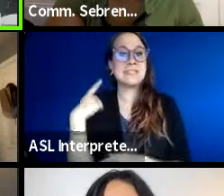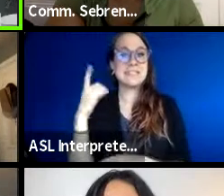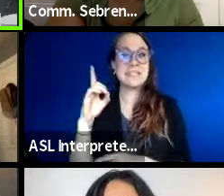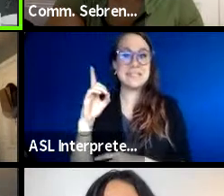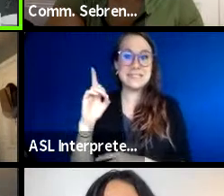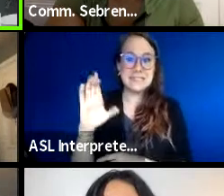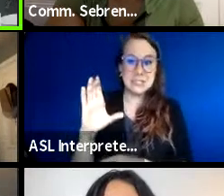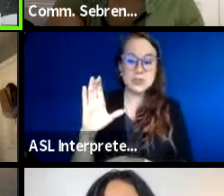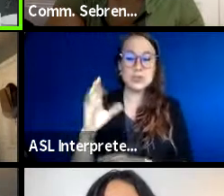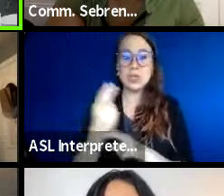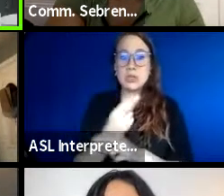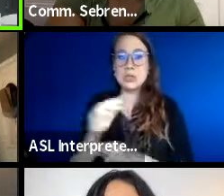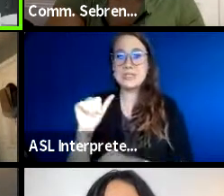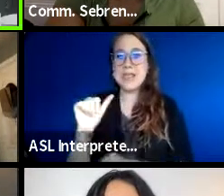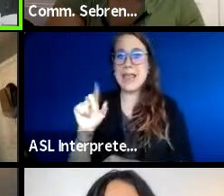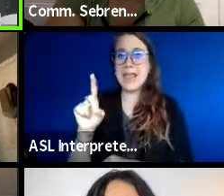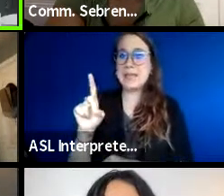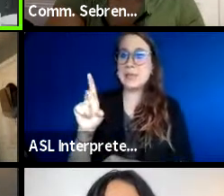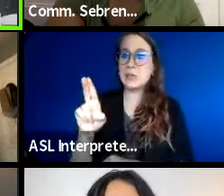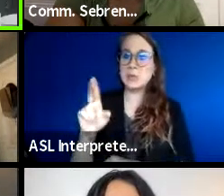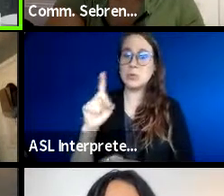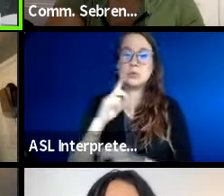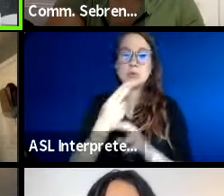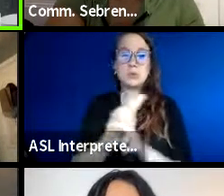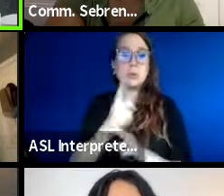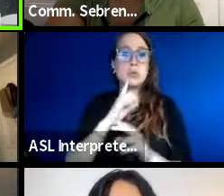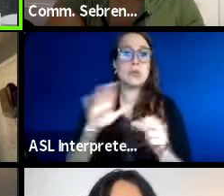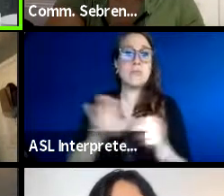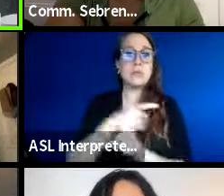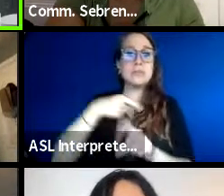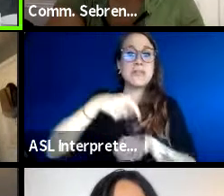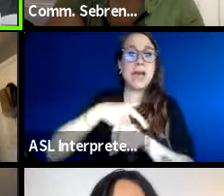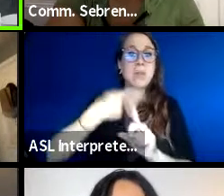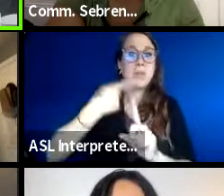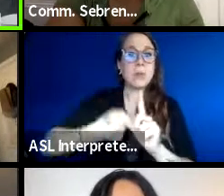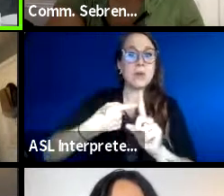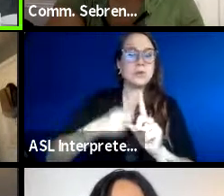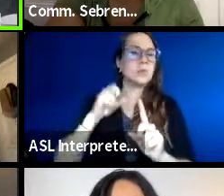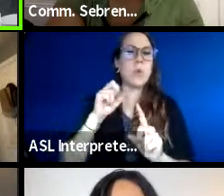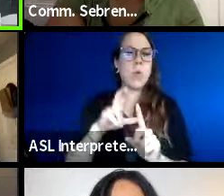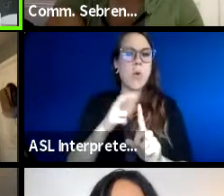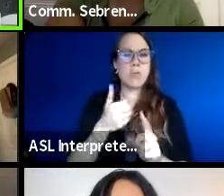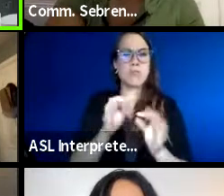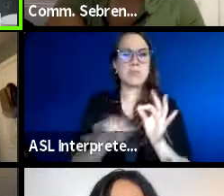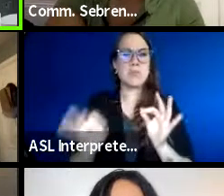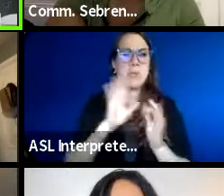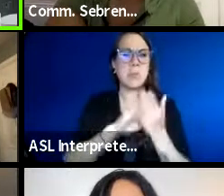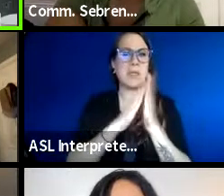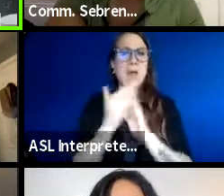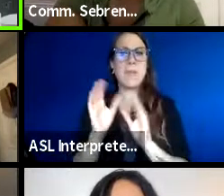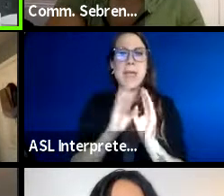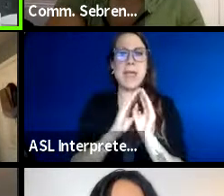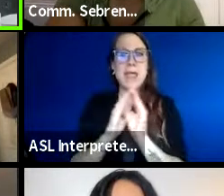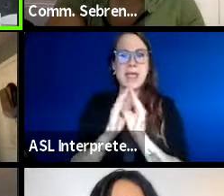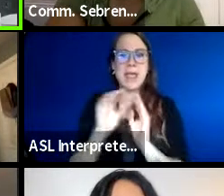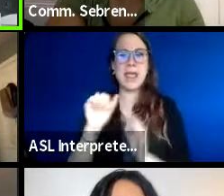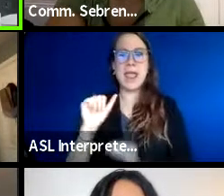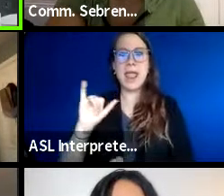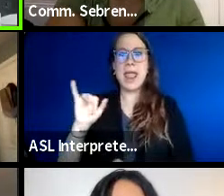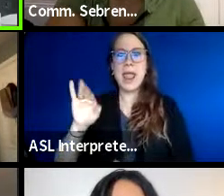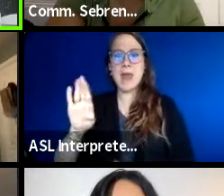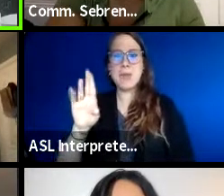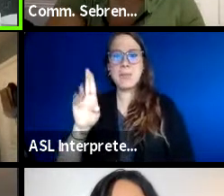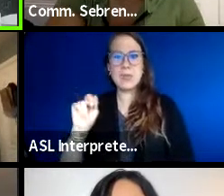this program to become full-time rentals, or will they simply become Airbnb investment properties?